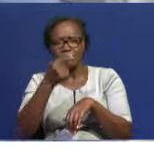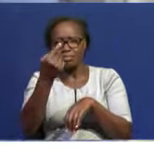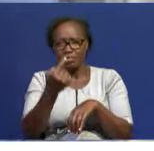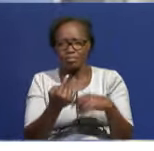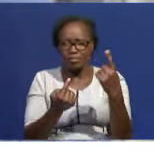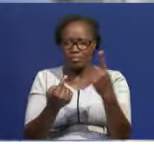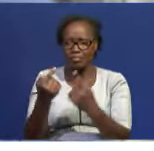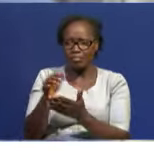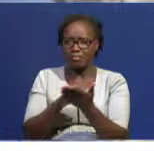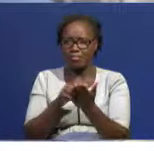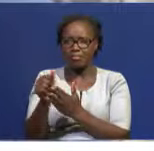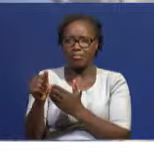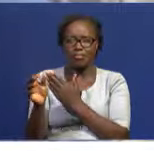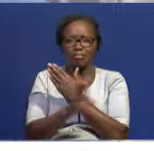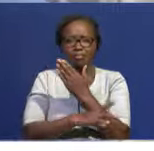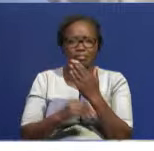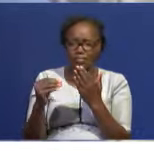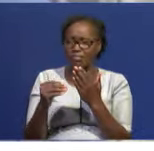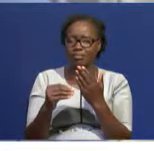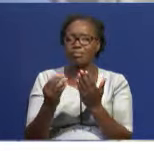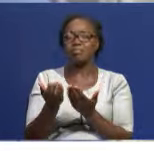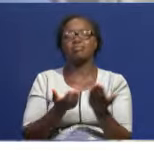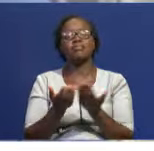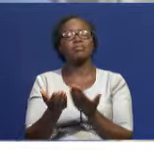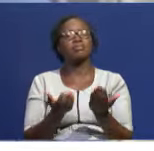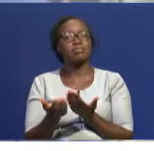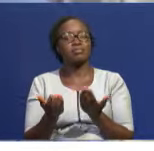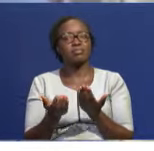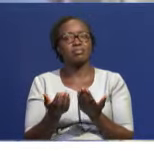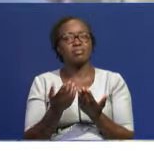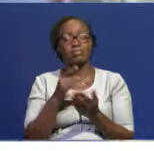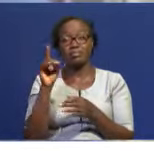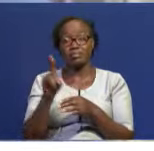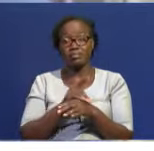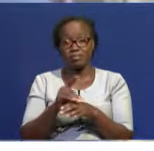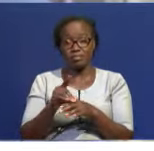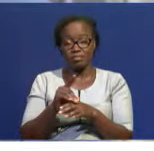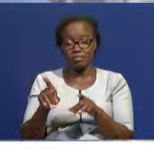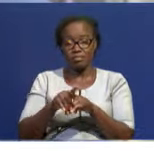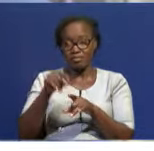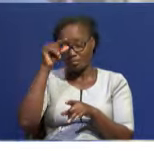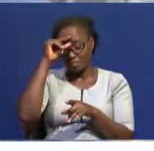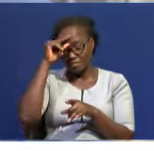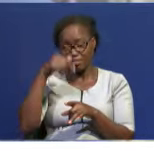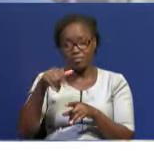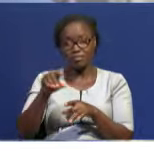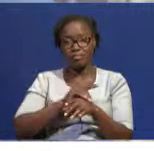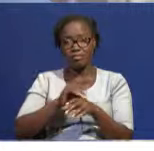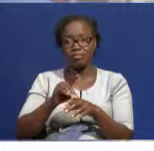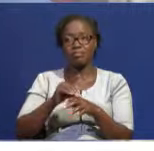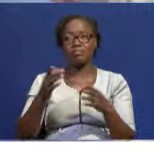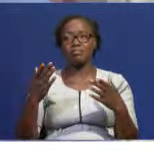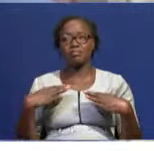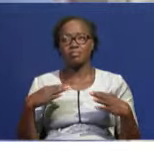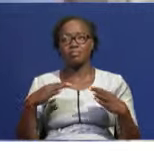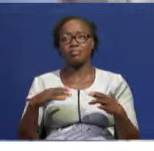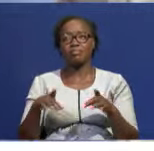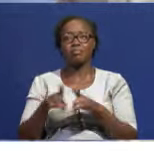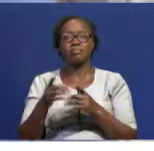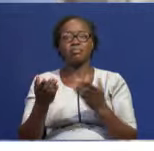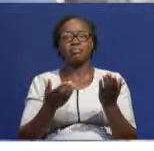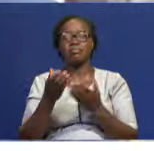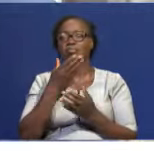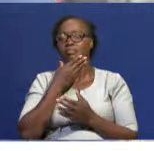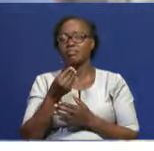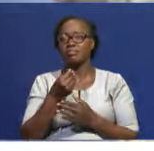come and vandalize, to come and destroy our businesses. So it is our duty as a government, it's our duty as a people, even the